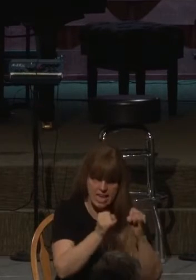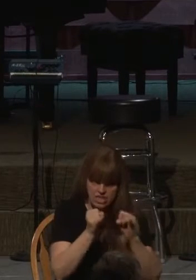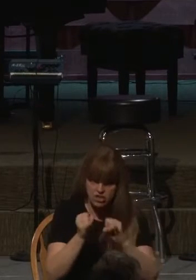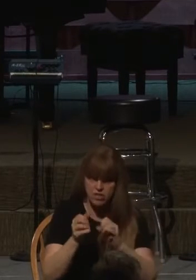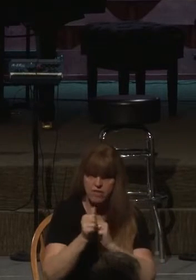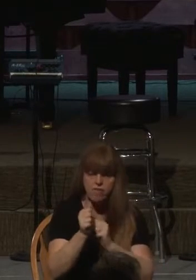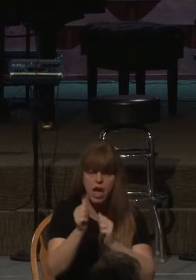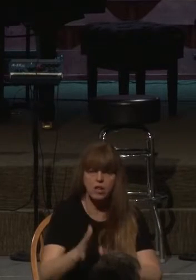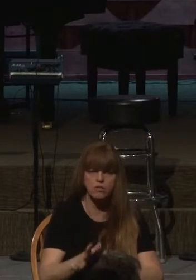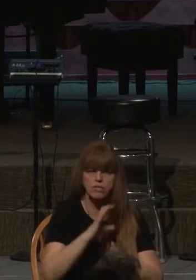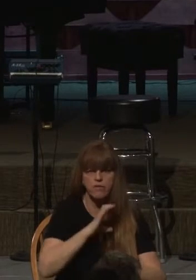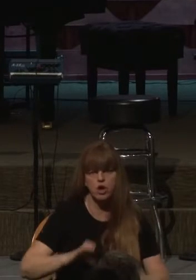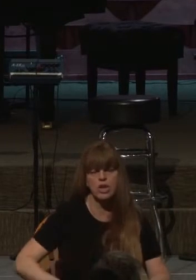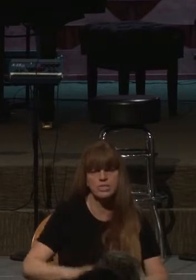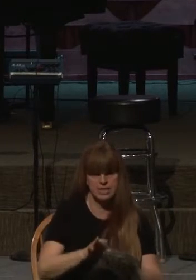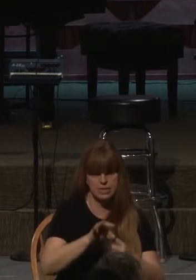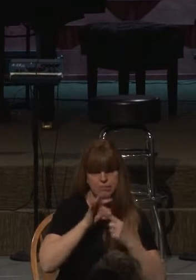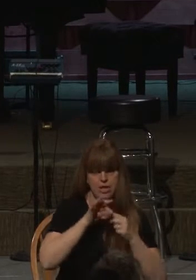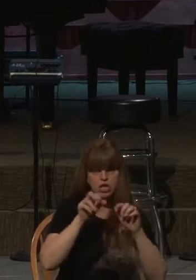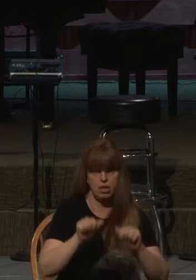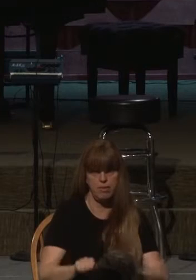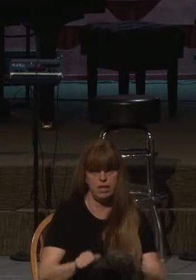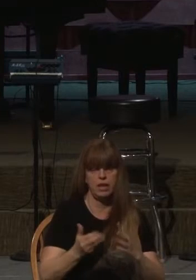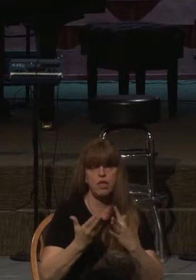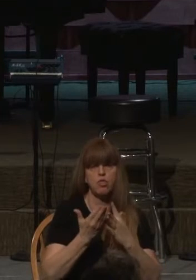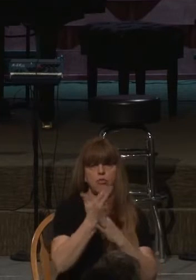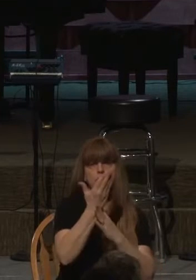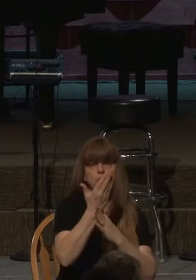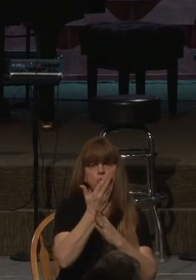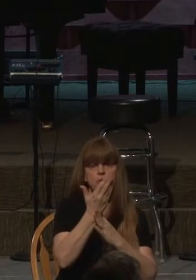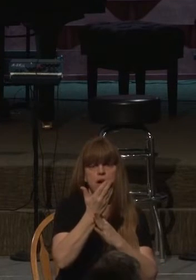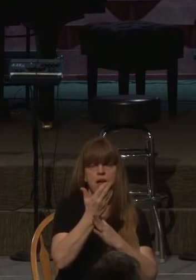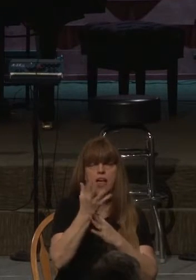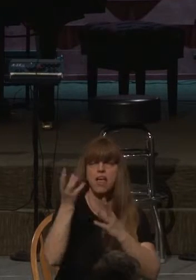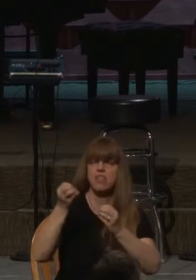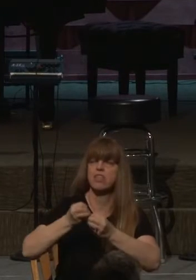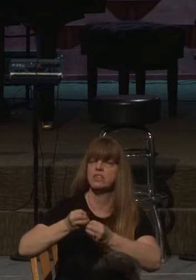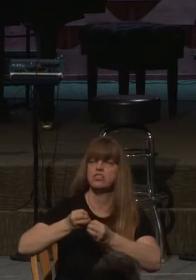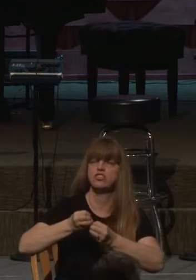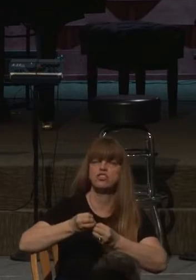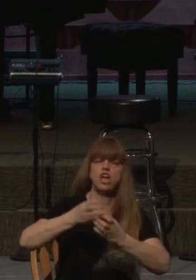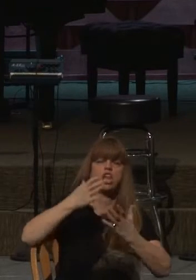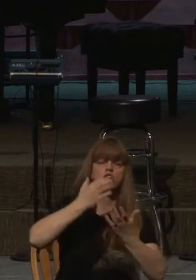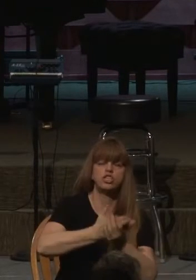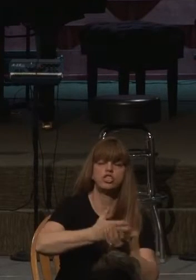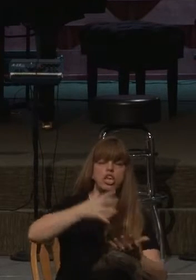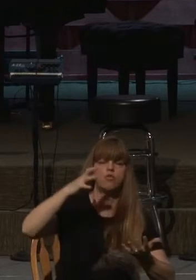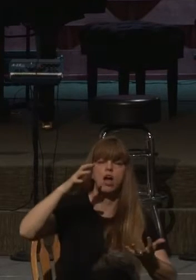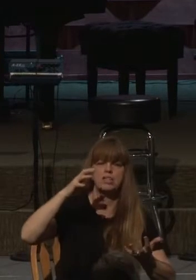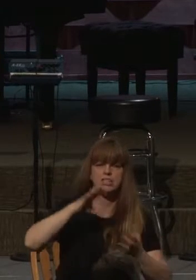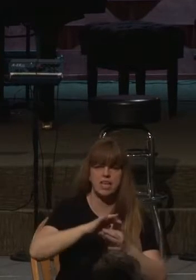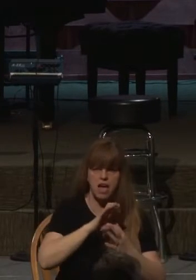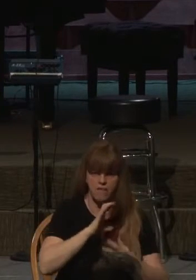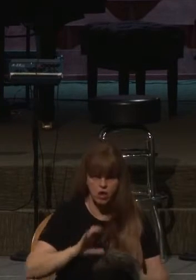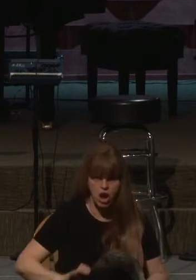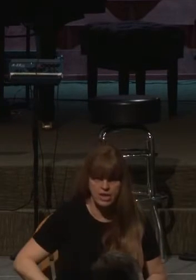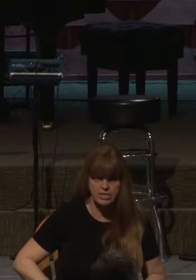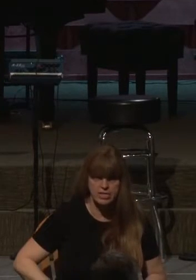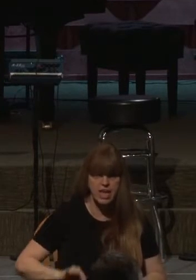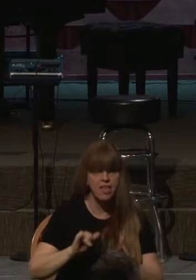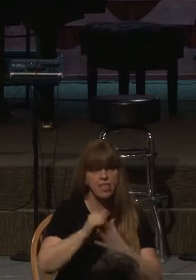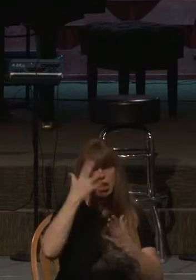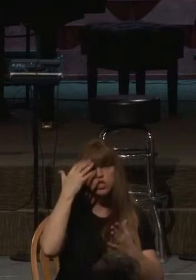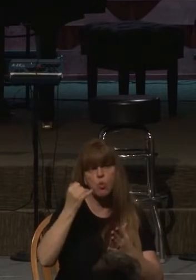of Christ a special ability through the generosity of Christ. That is why the